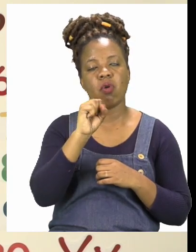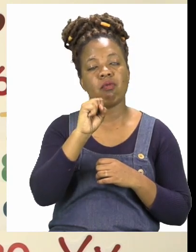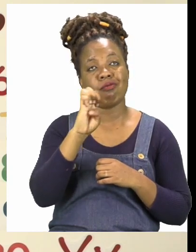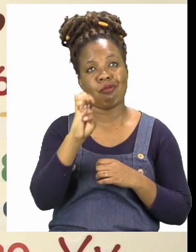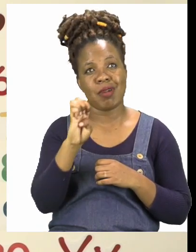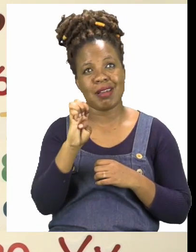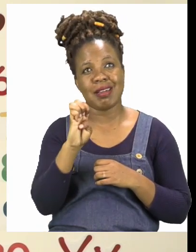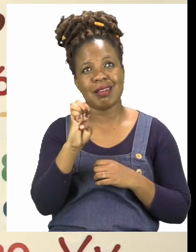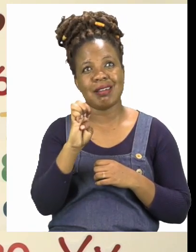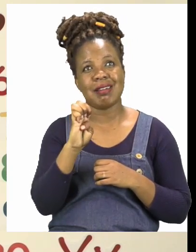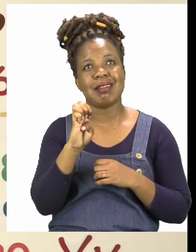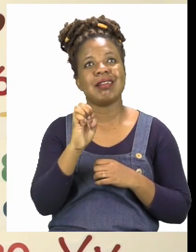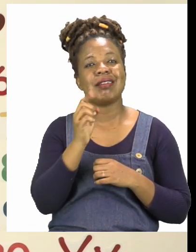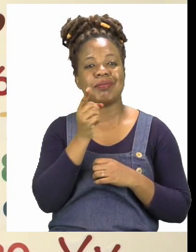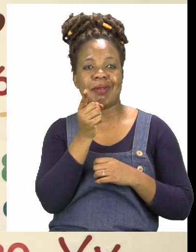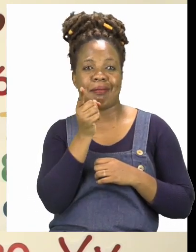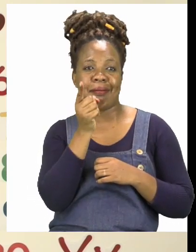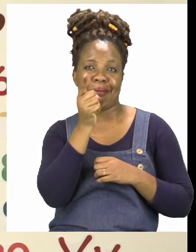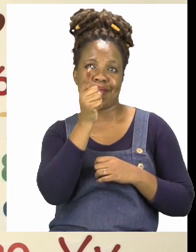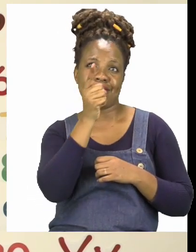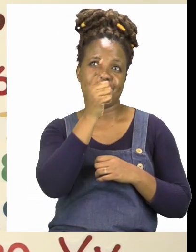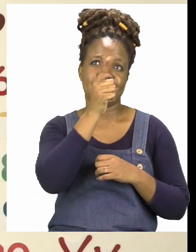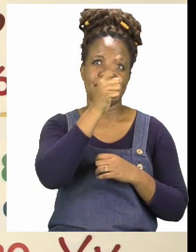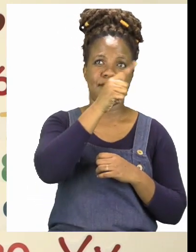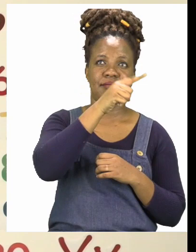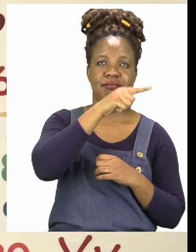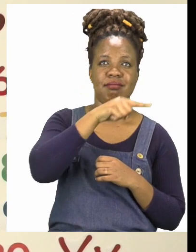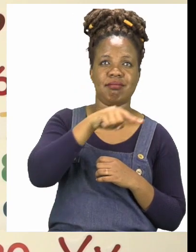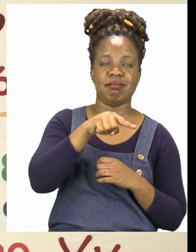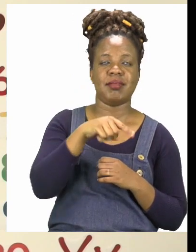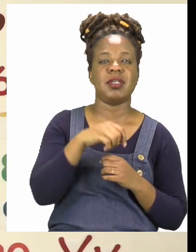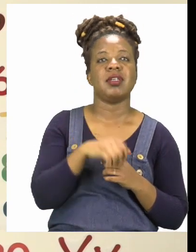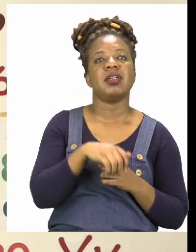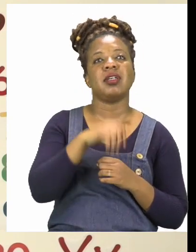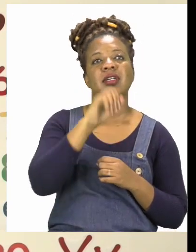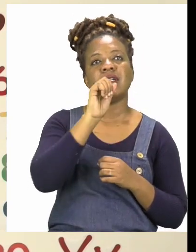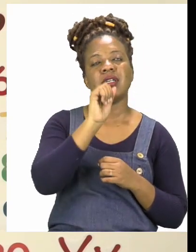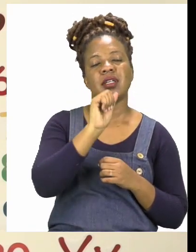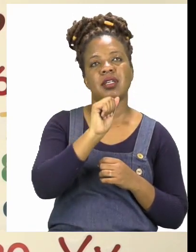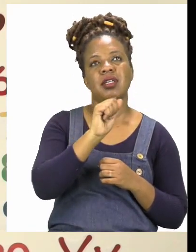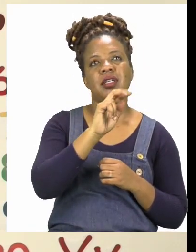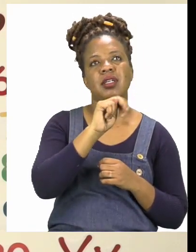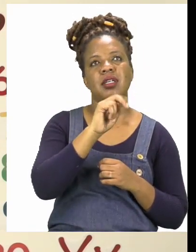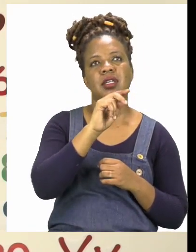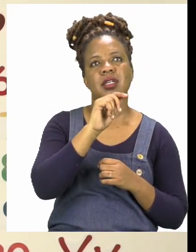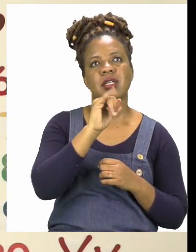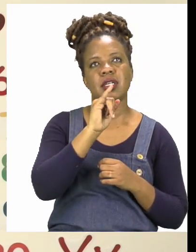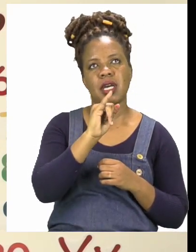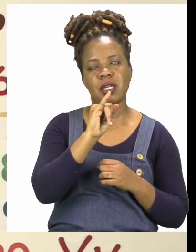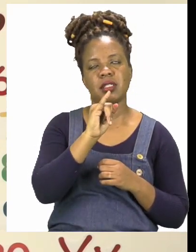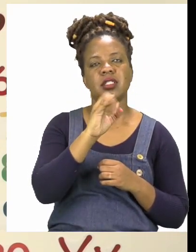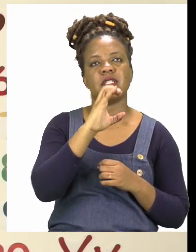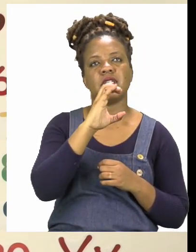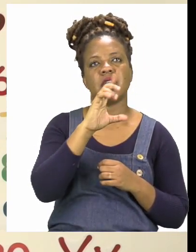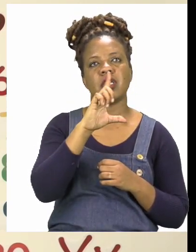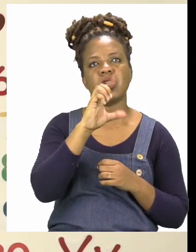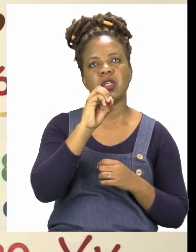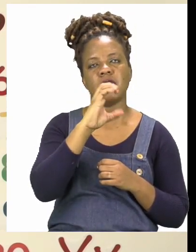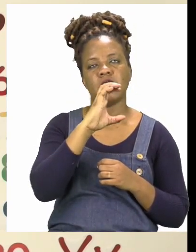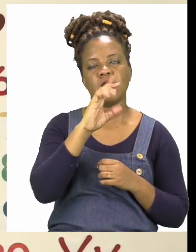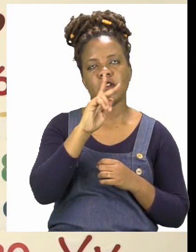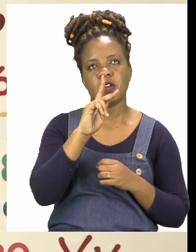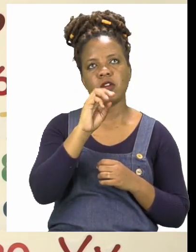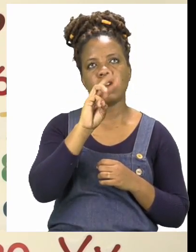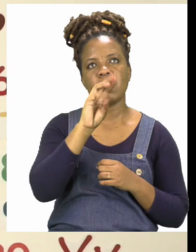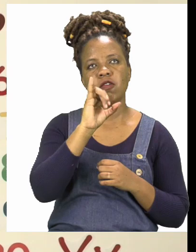that is anti-clockwise. So when we are counting time, we go clockwise. We start at